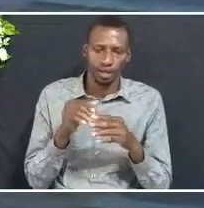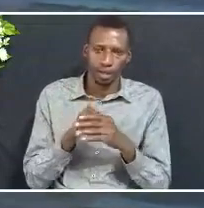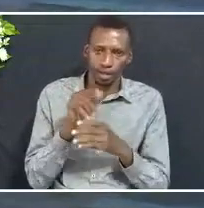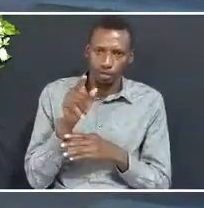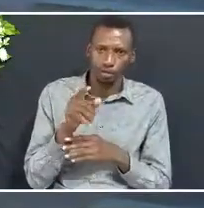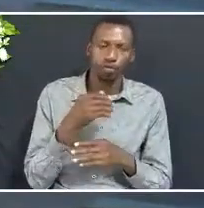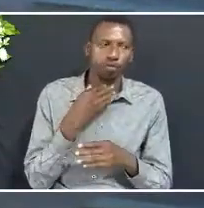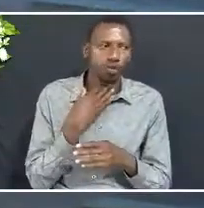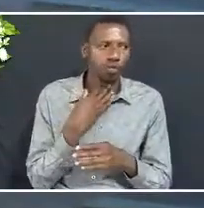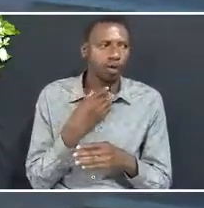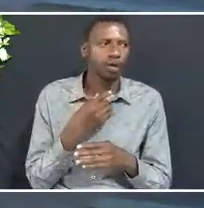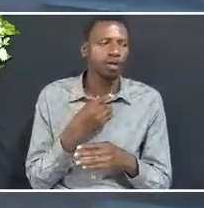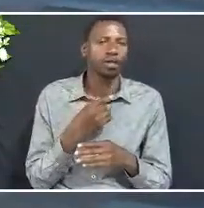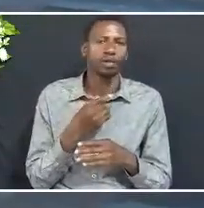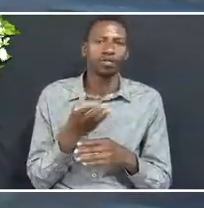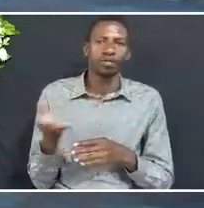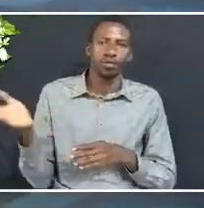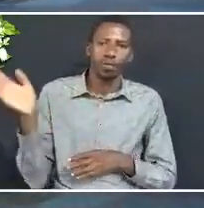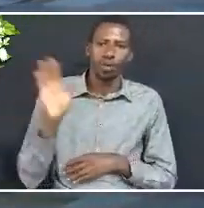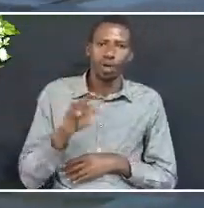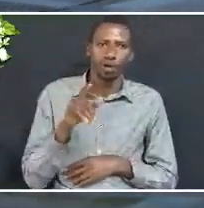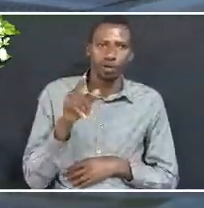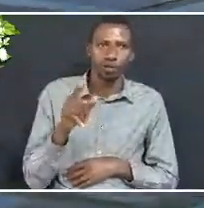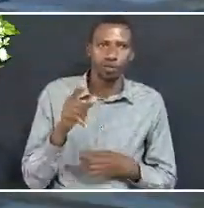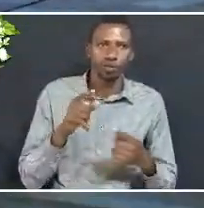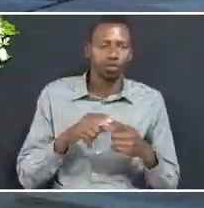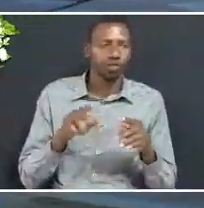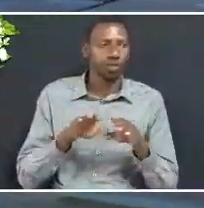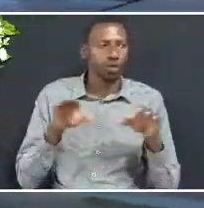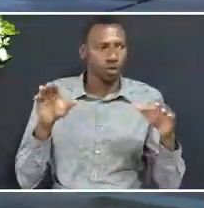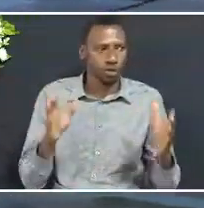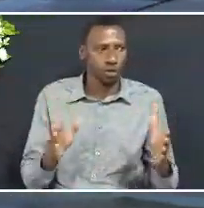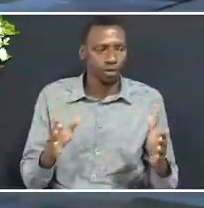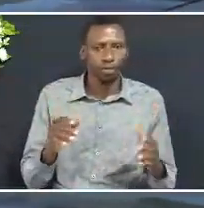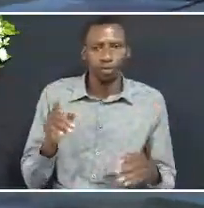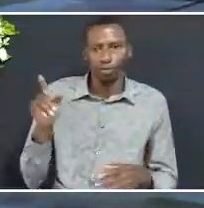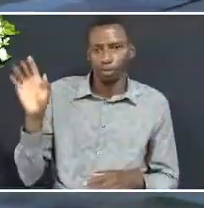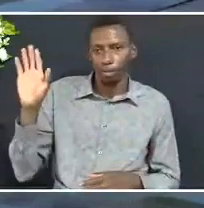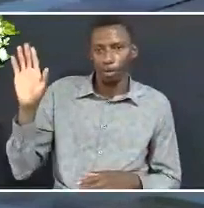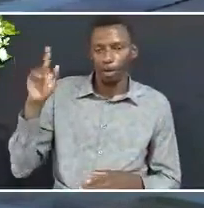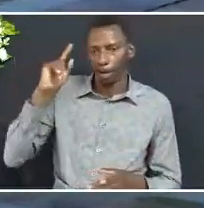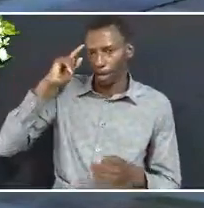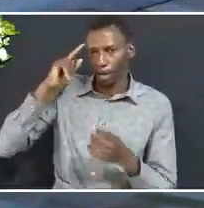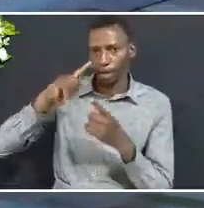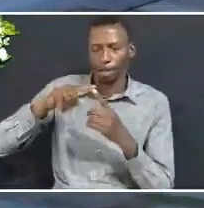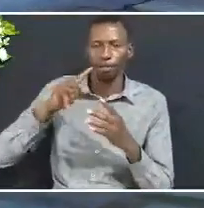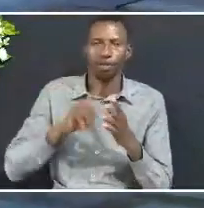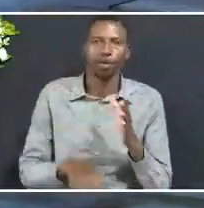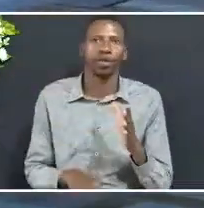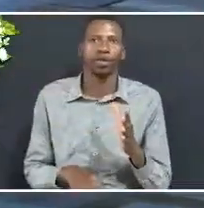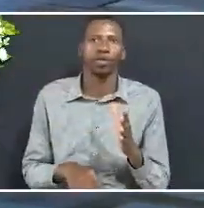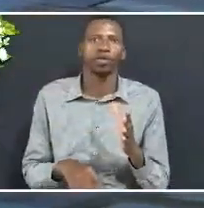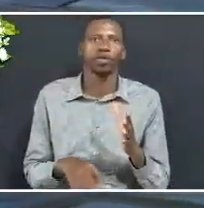desire to restore you back to the altar, his intention is to